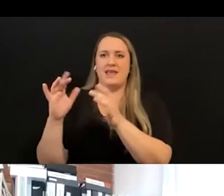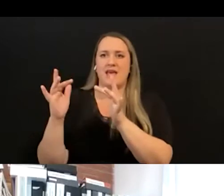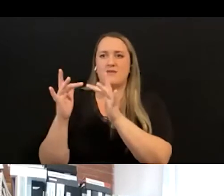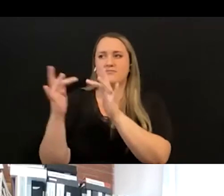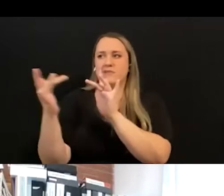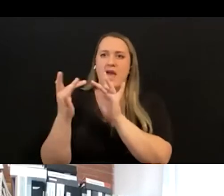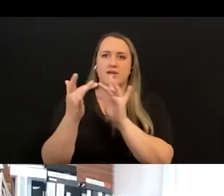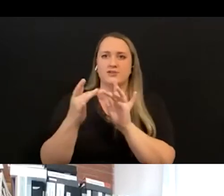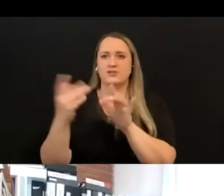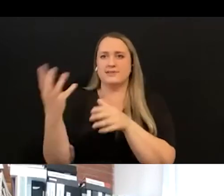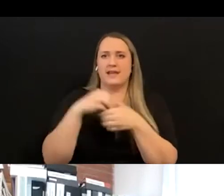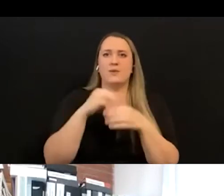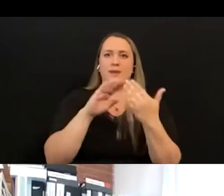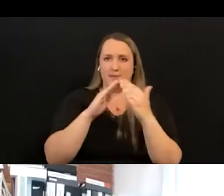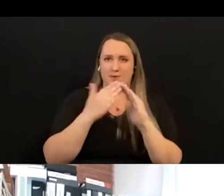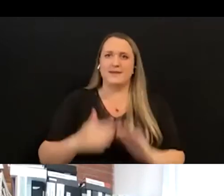community.